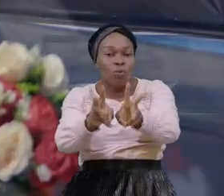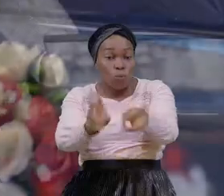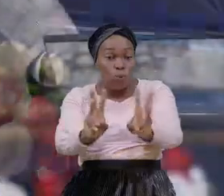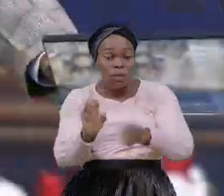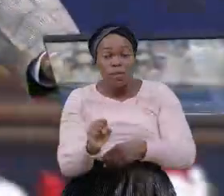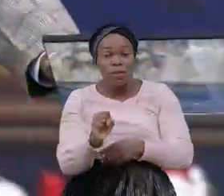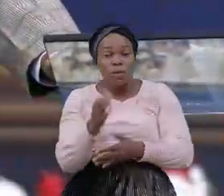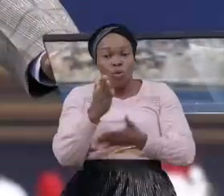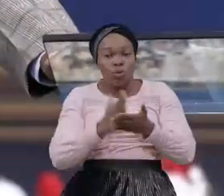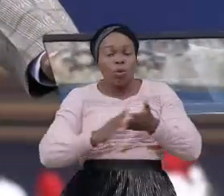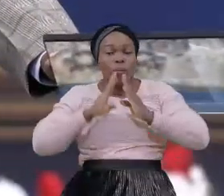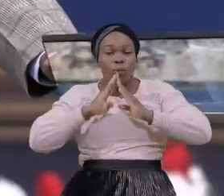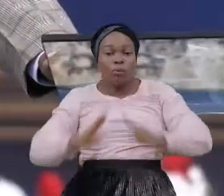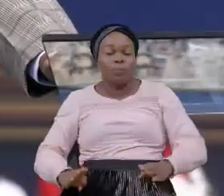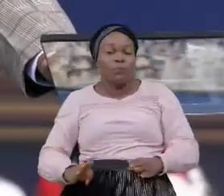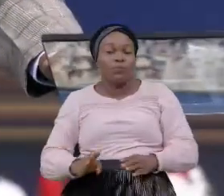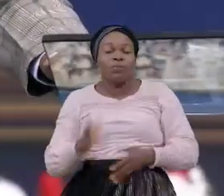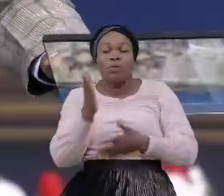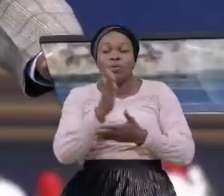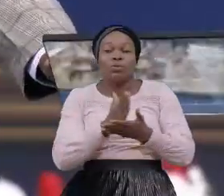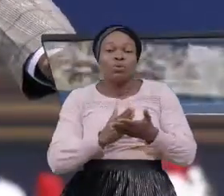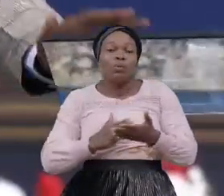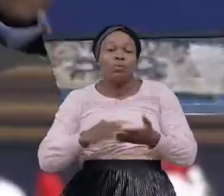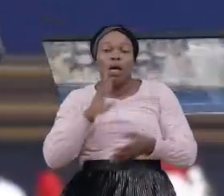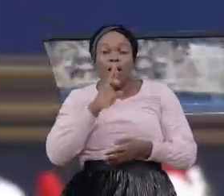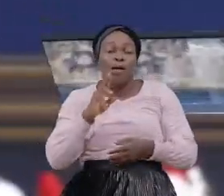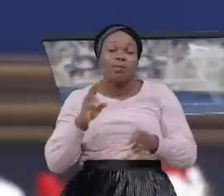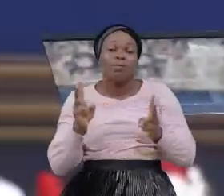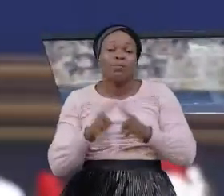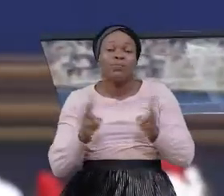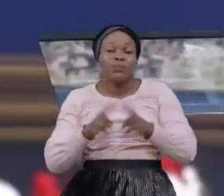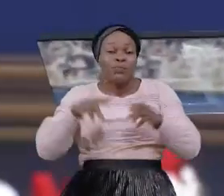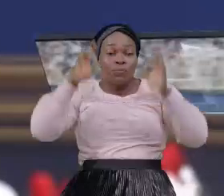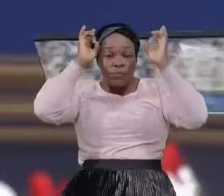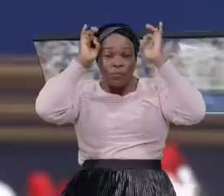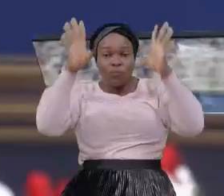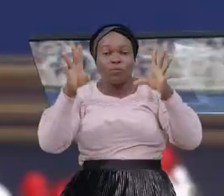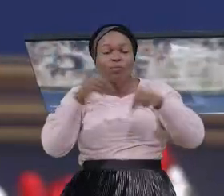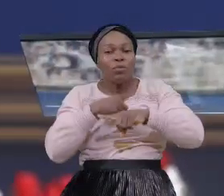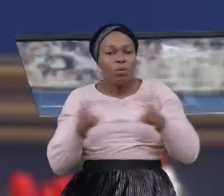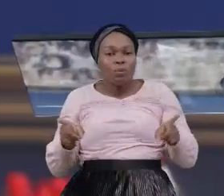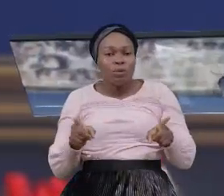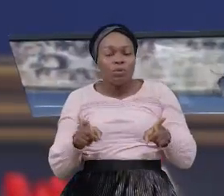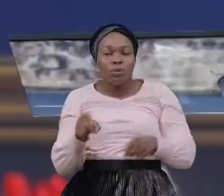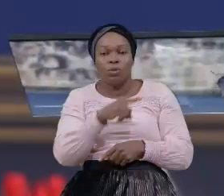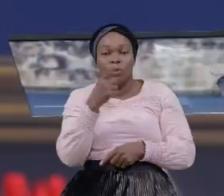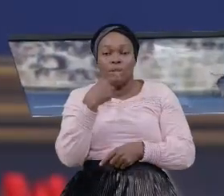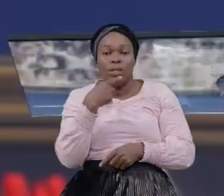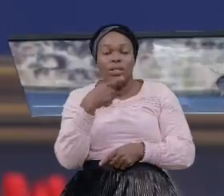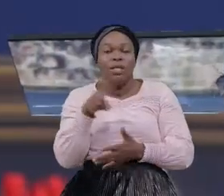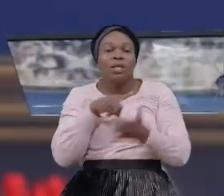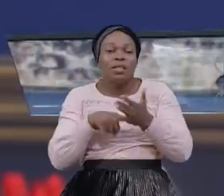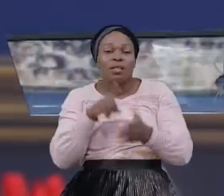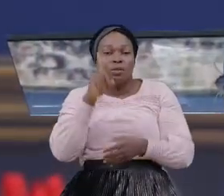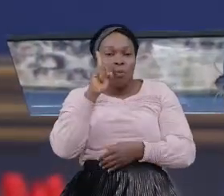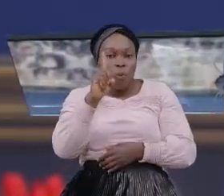Some are quite tough. But you see, this one life, when